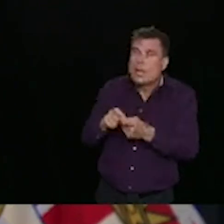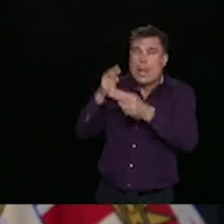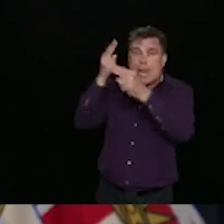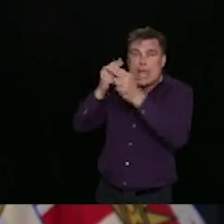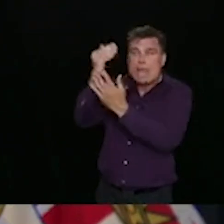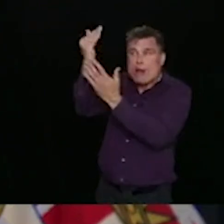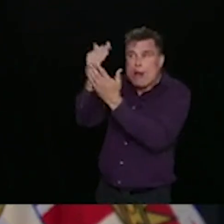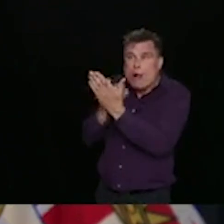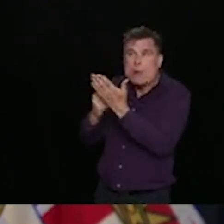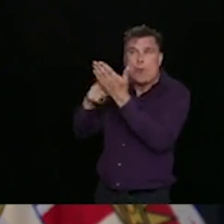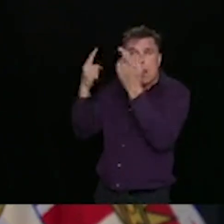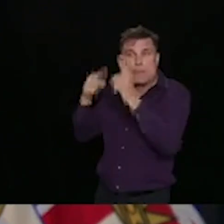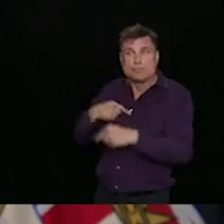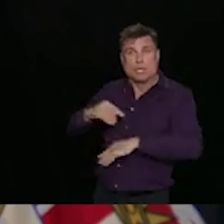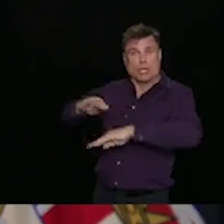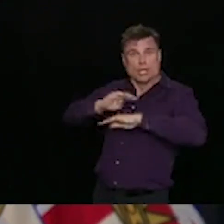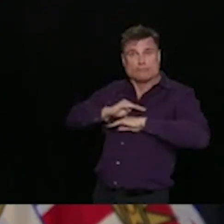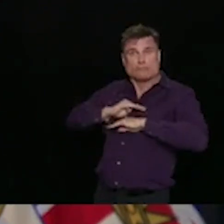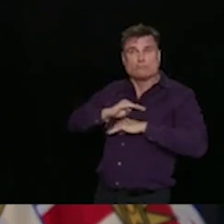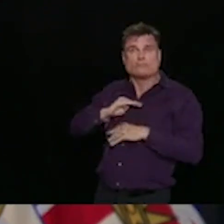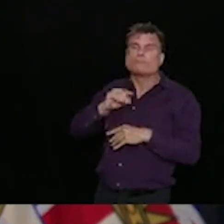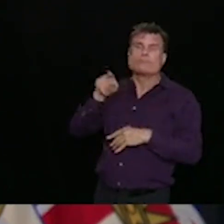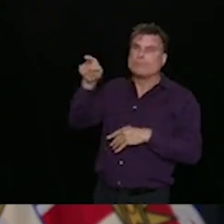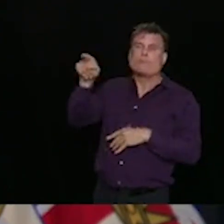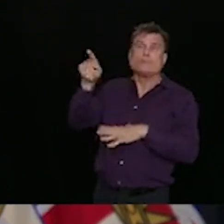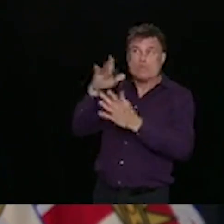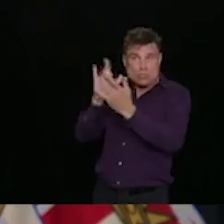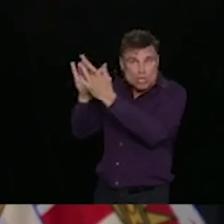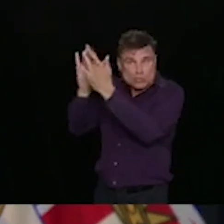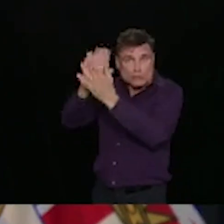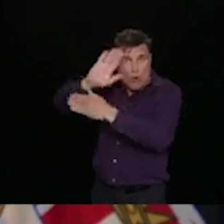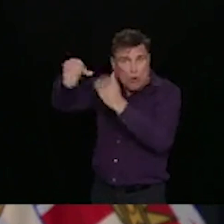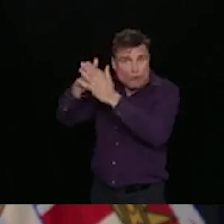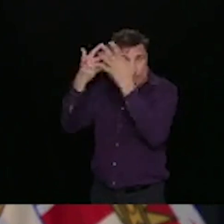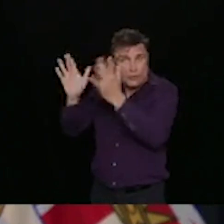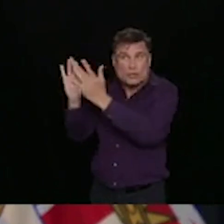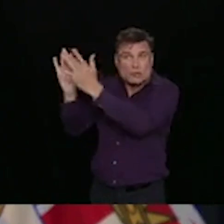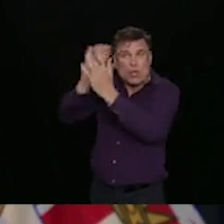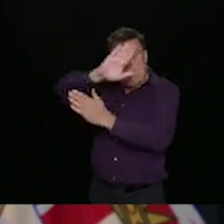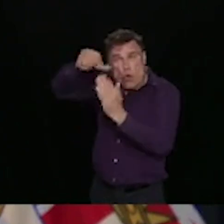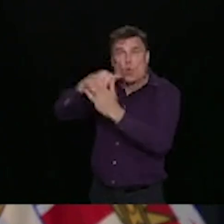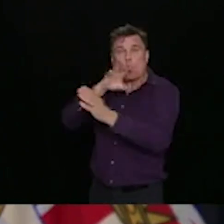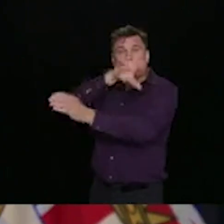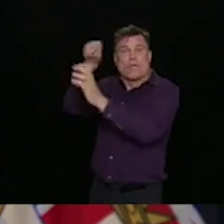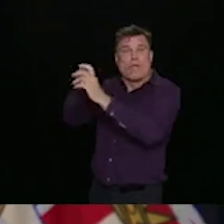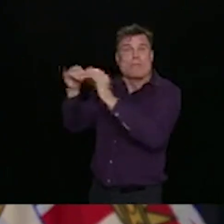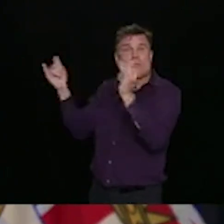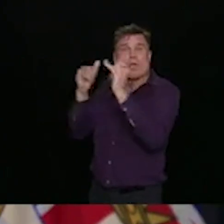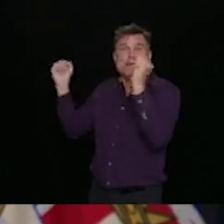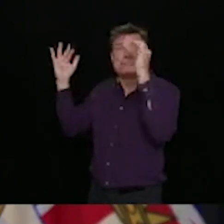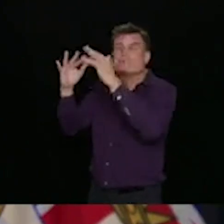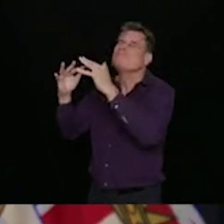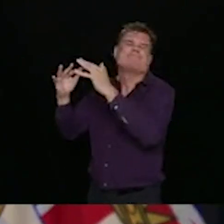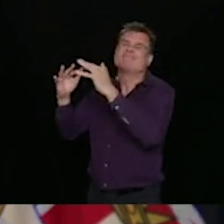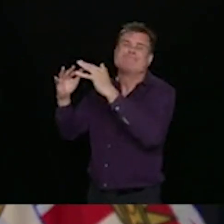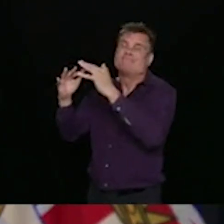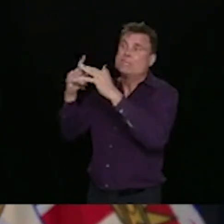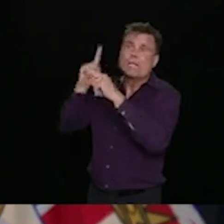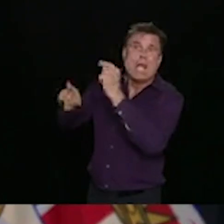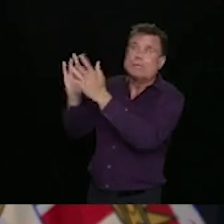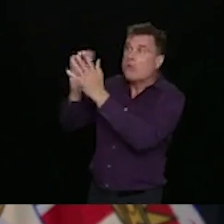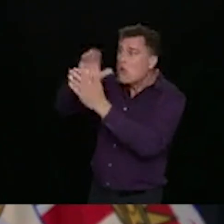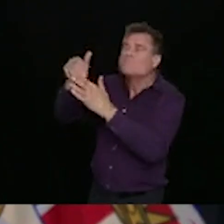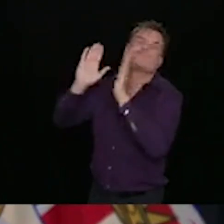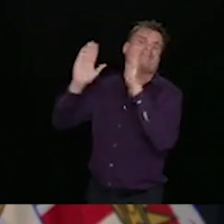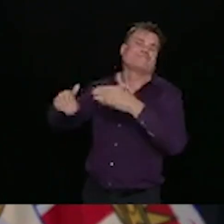the exposure period. And one of the things that we've put in the order is that people have to take down a name and contact